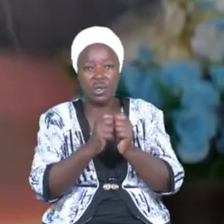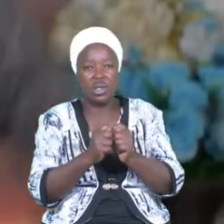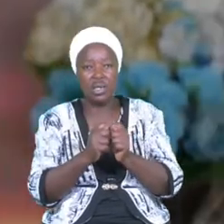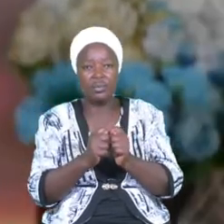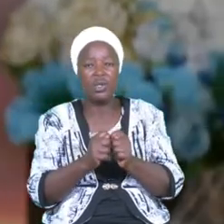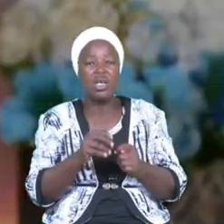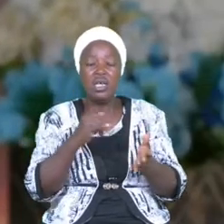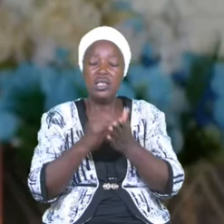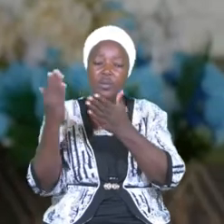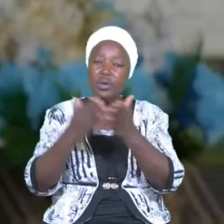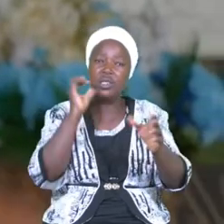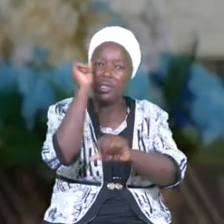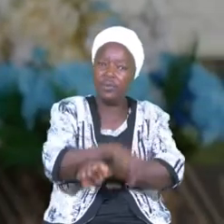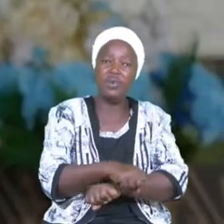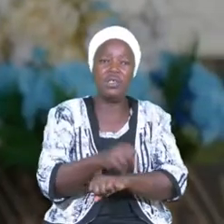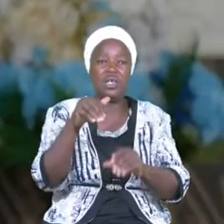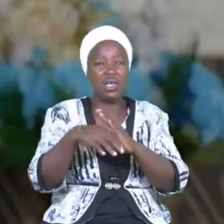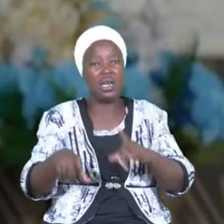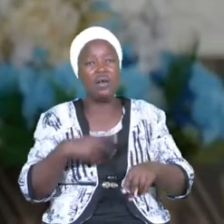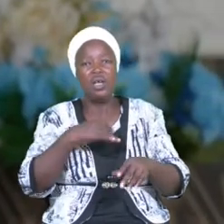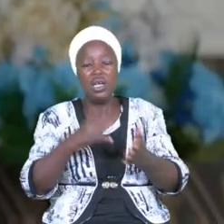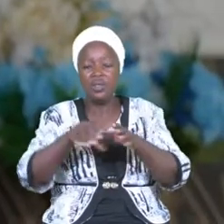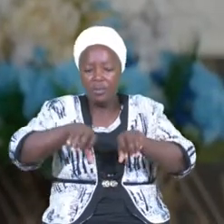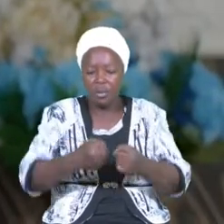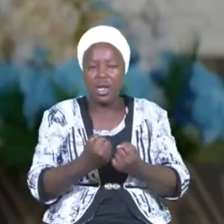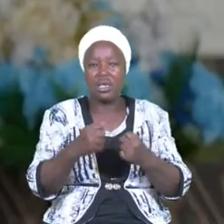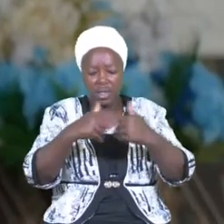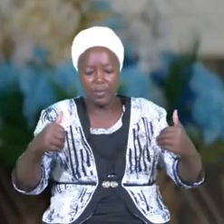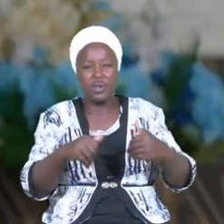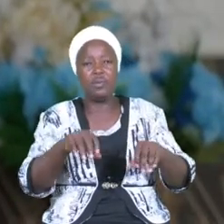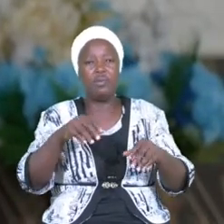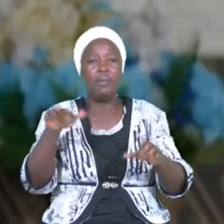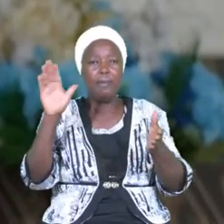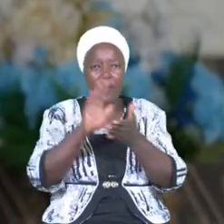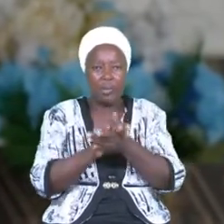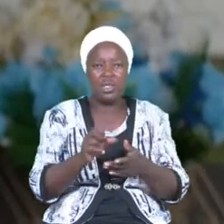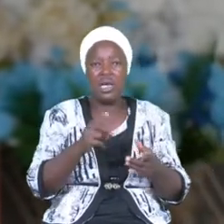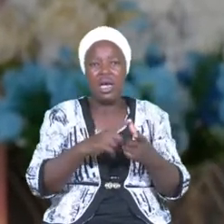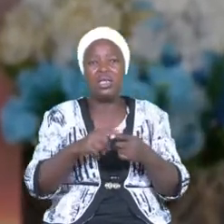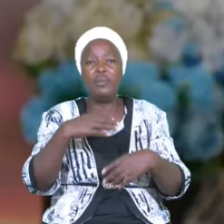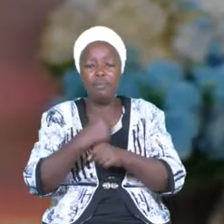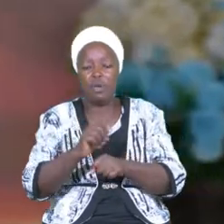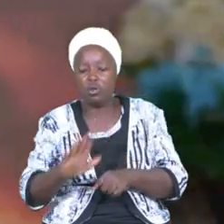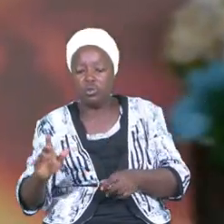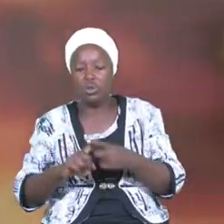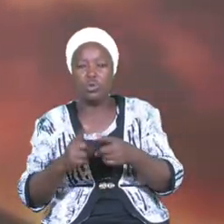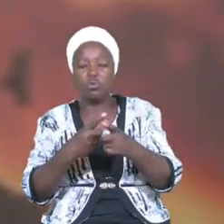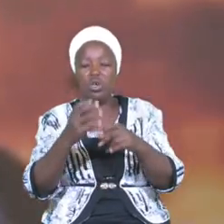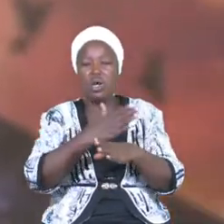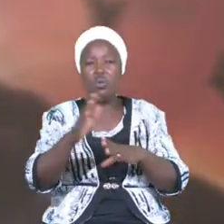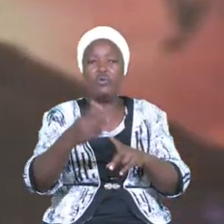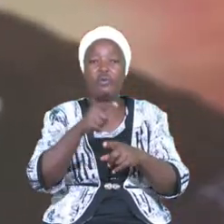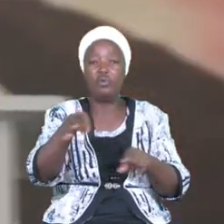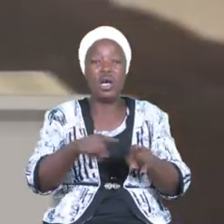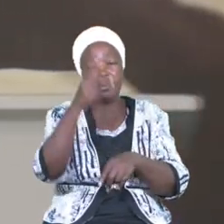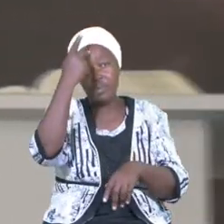breaks marriages. It makes children to run away from you as a parent. And it makes your parent to